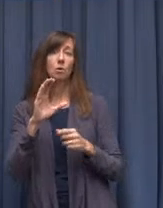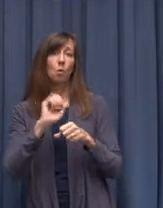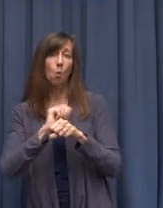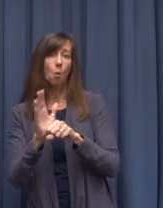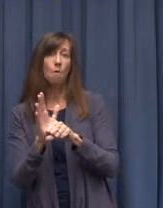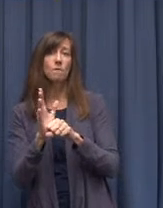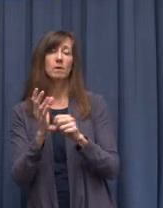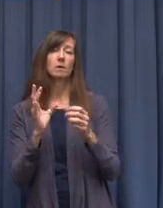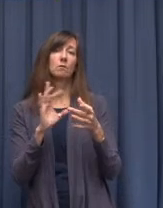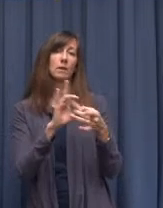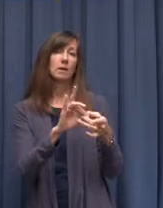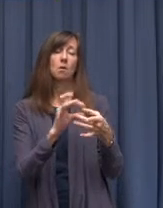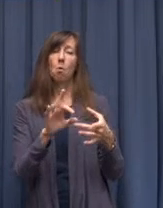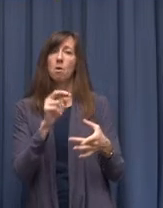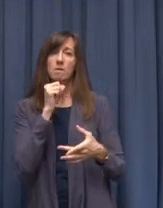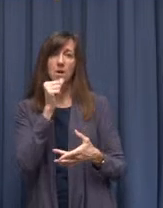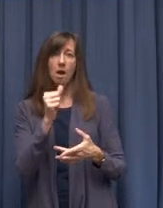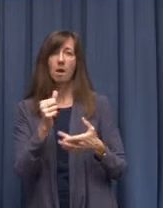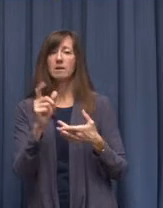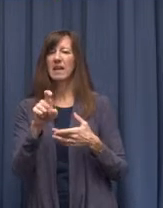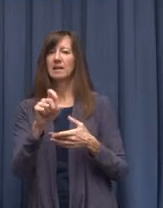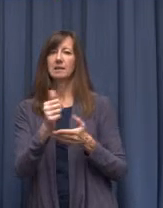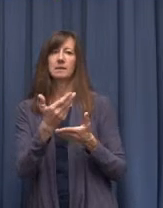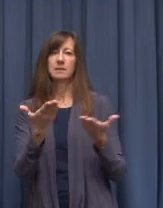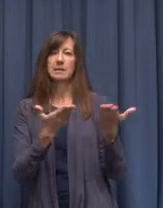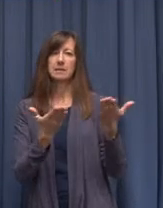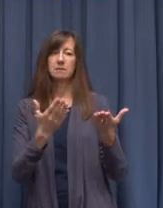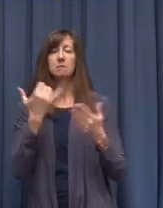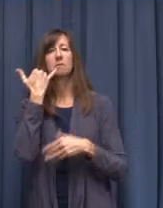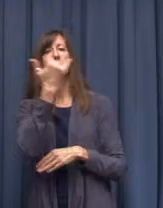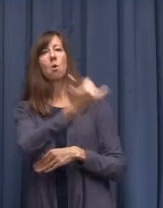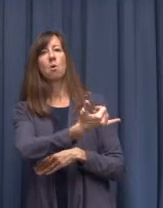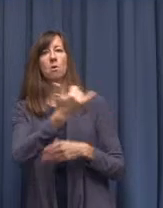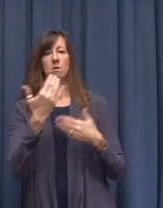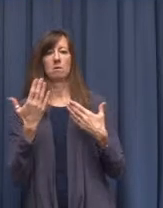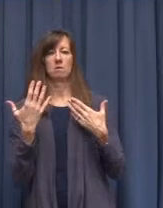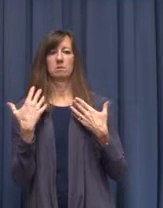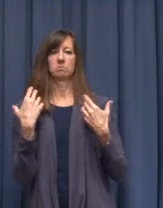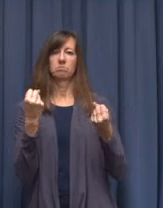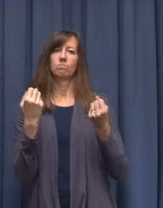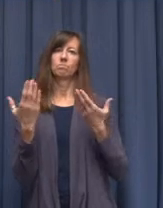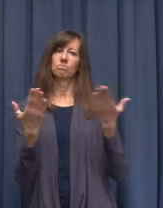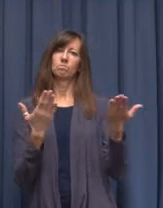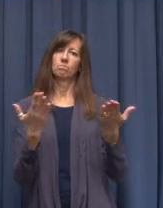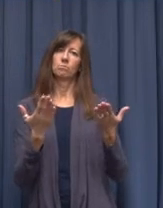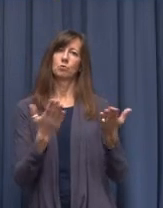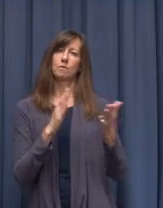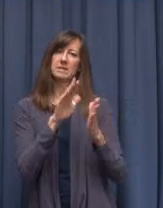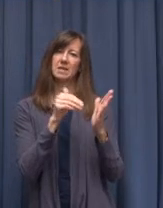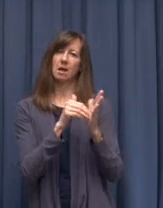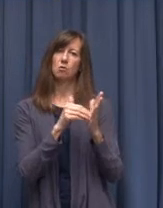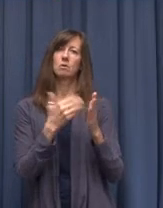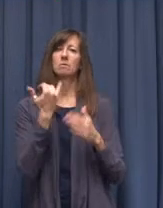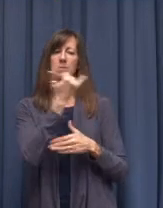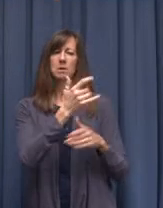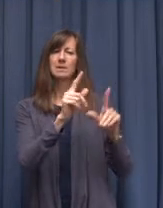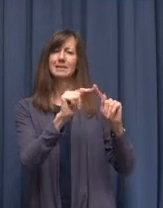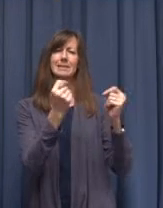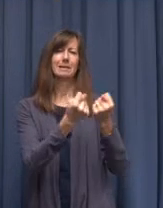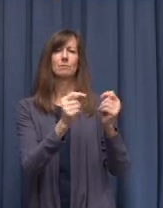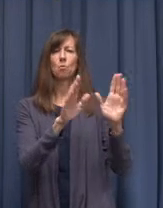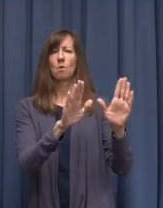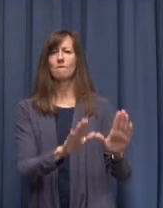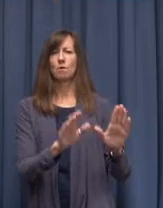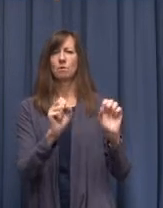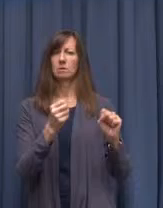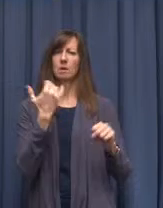Recovery Service Center. Continues to be staffed with our great team that can answer any questions that you have. That